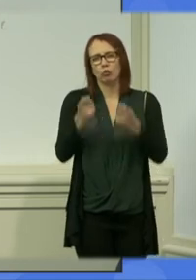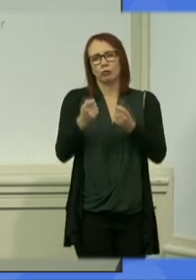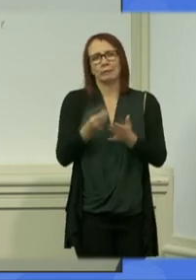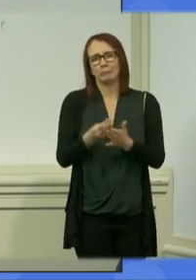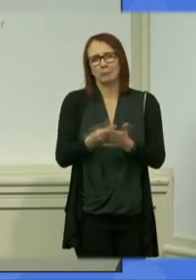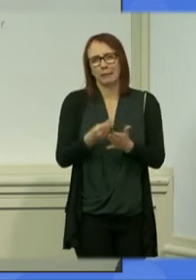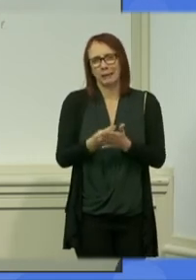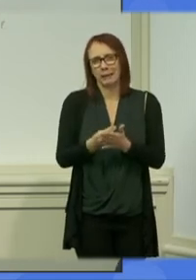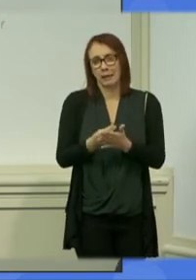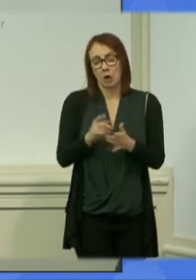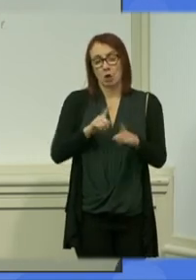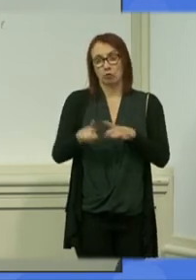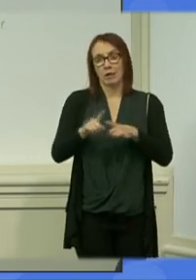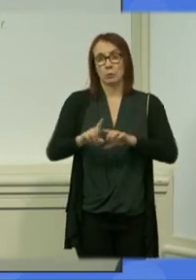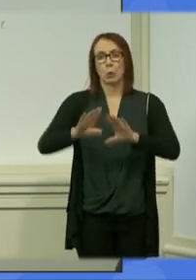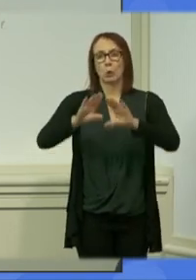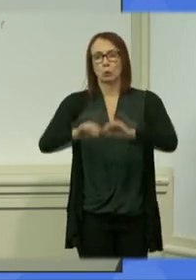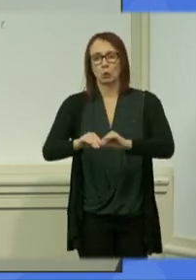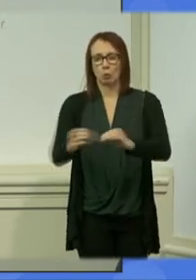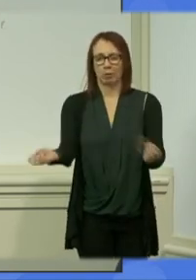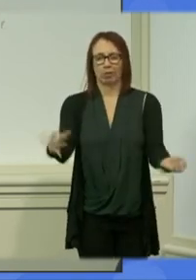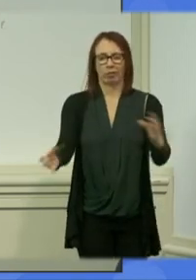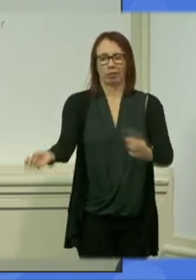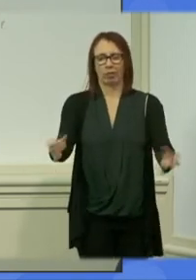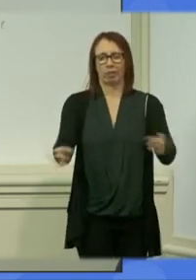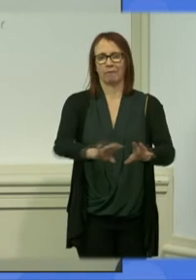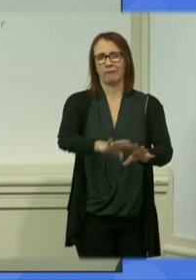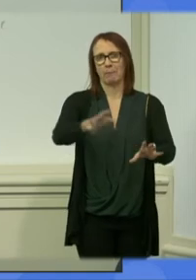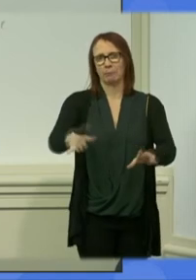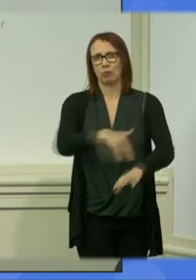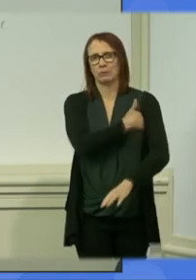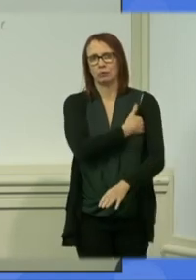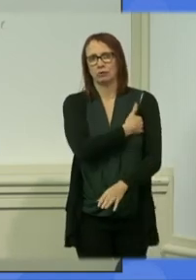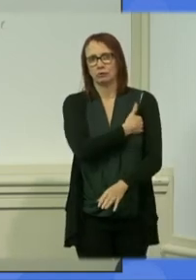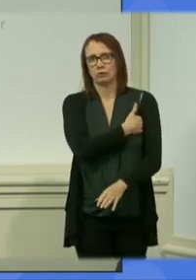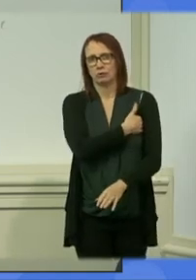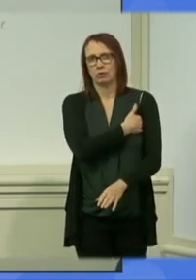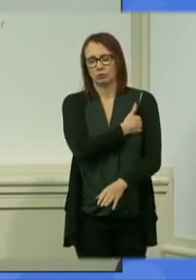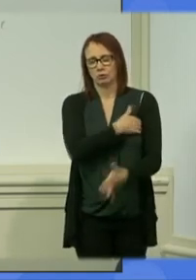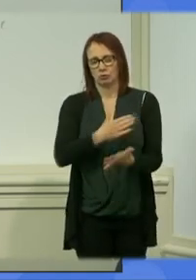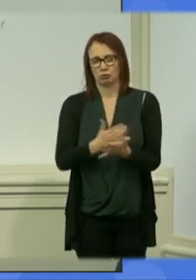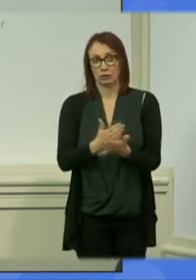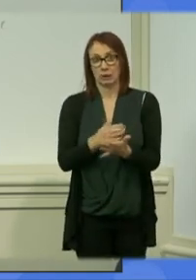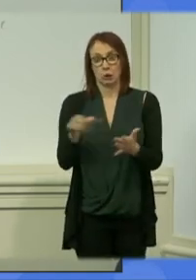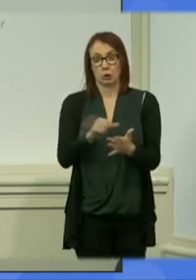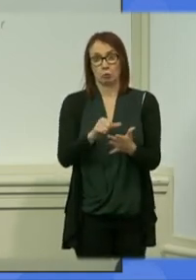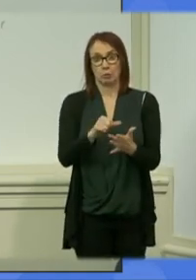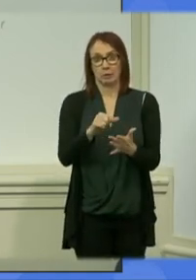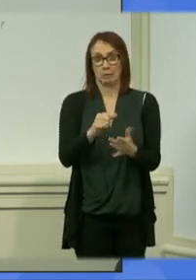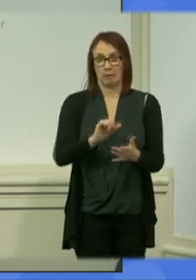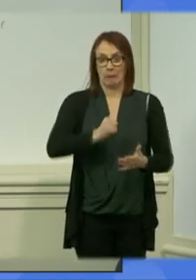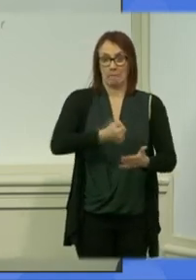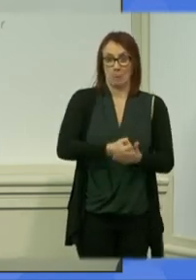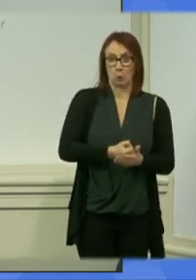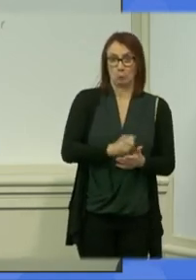designed to stop you from filling landfill sites. And in fact, if you look at the budgets, they're designed to go right down to zero because we're not meant to be chucking